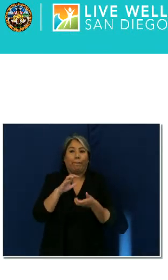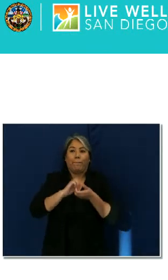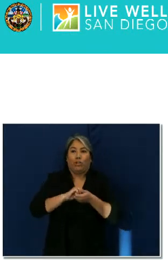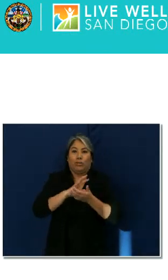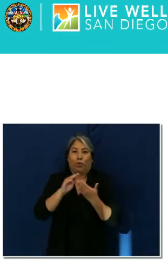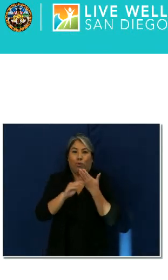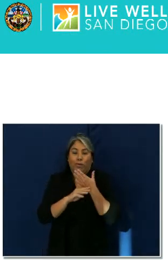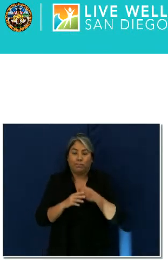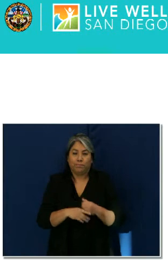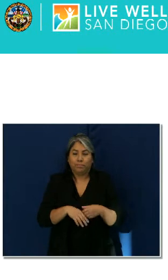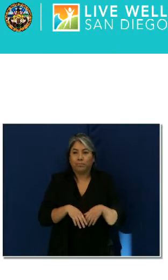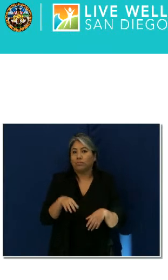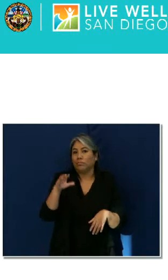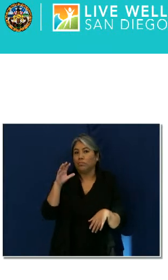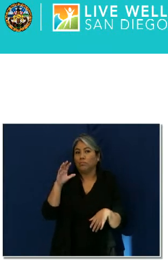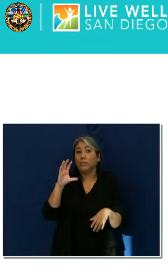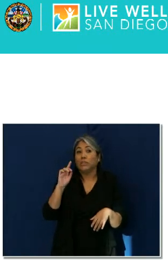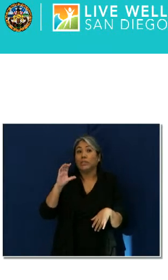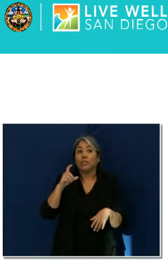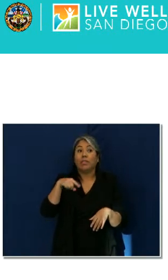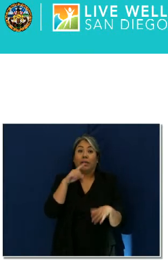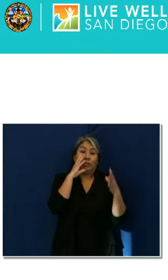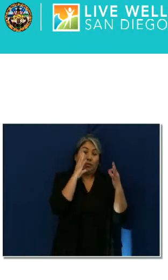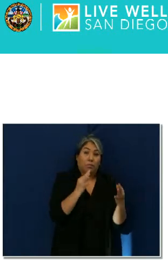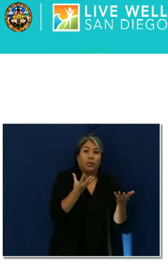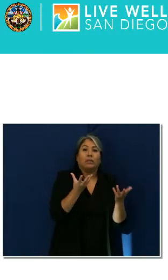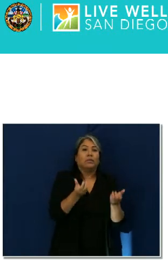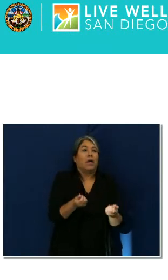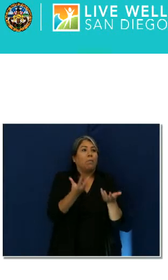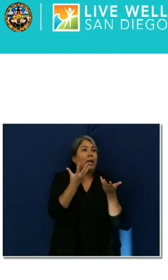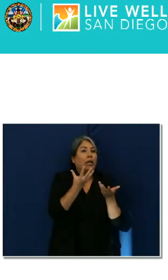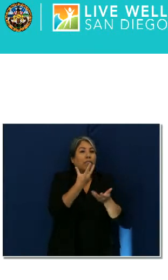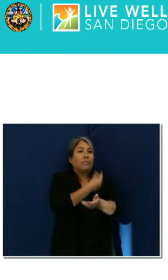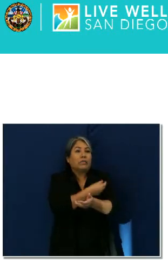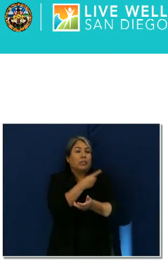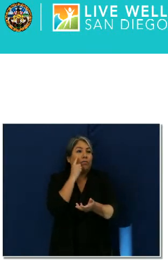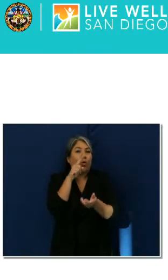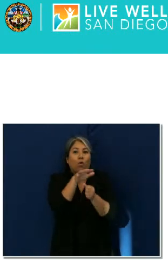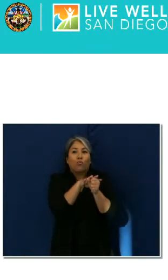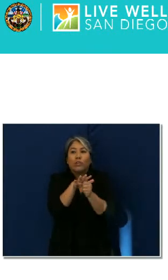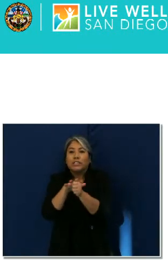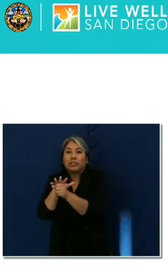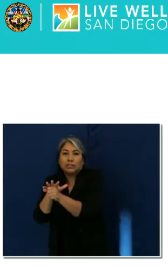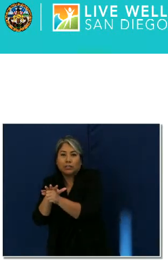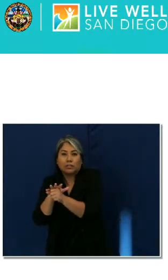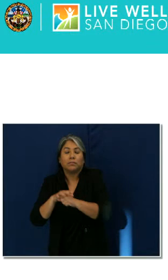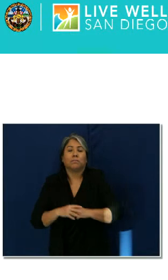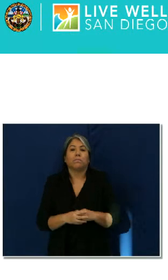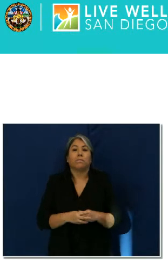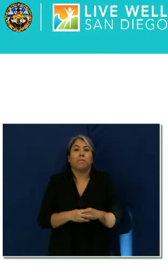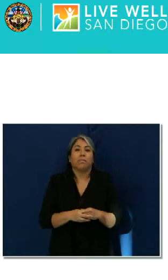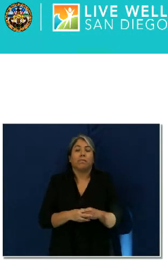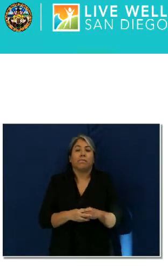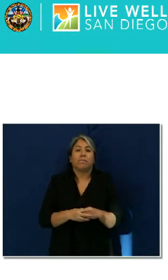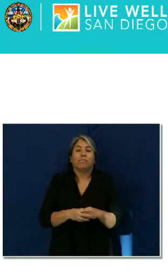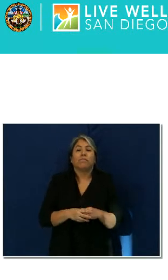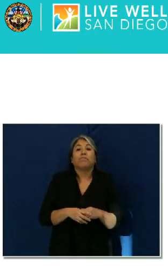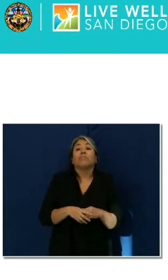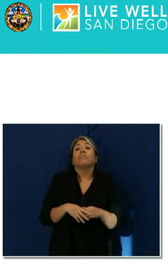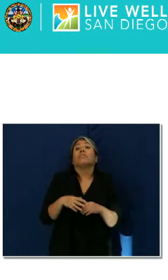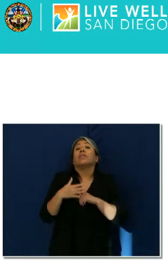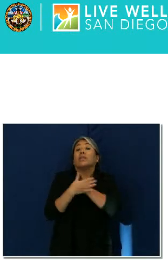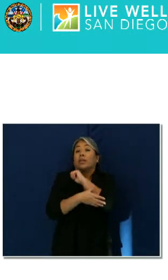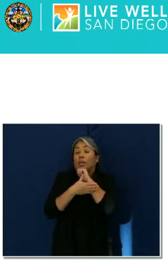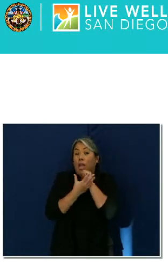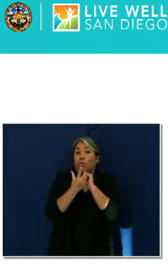CDPH determines the number of vaccines to local regions. And again, the county allocates vaccine